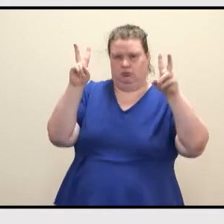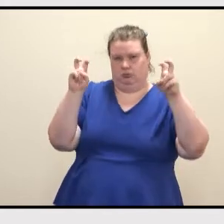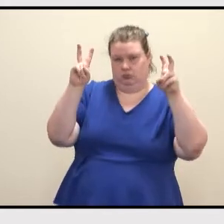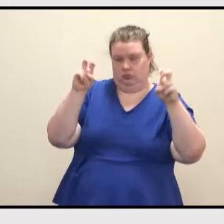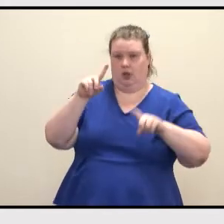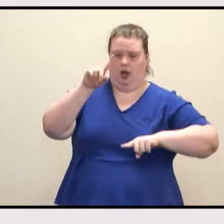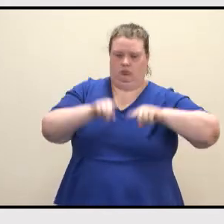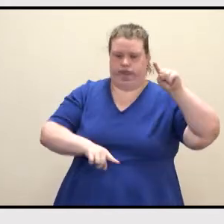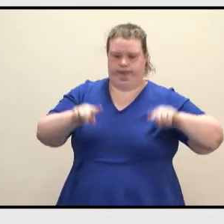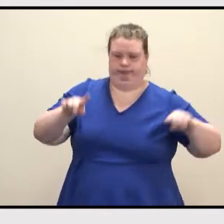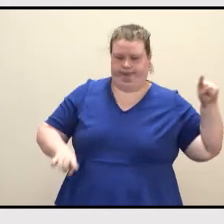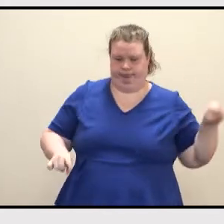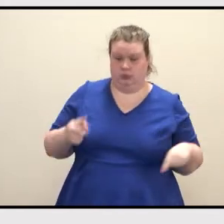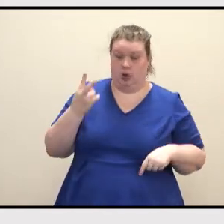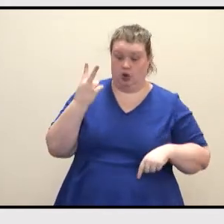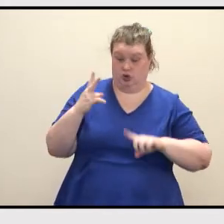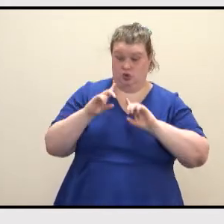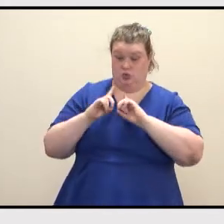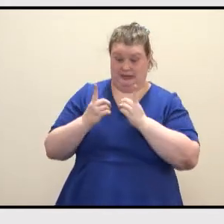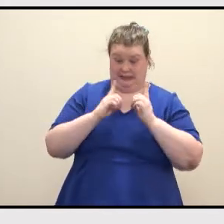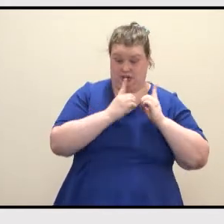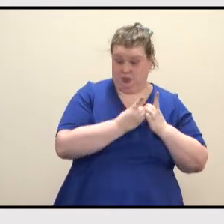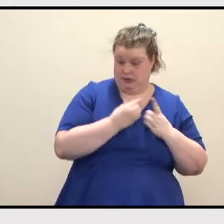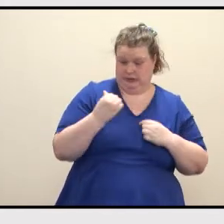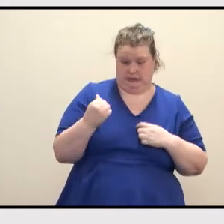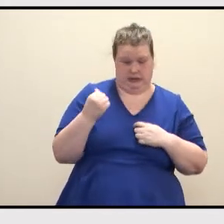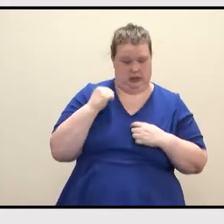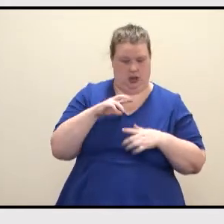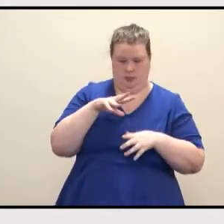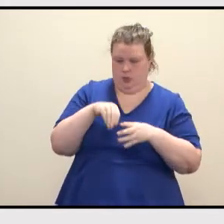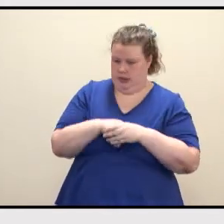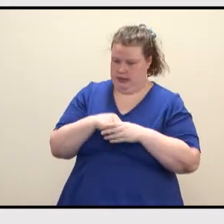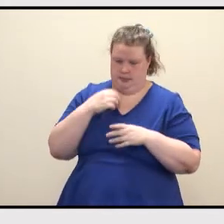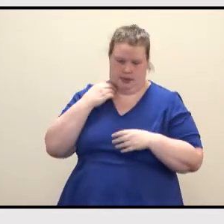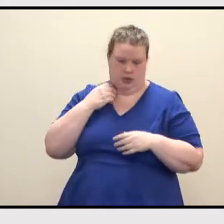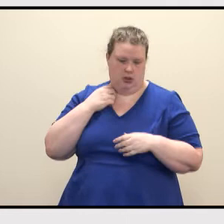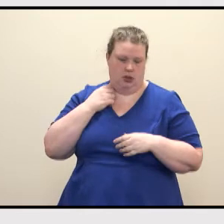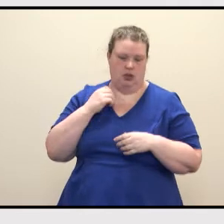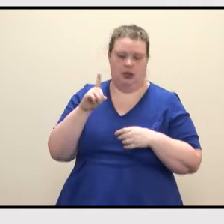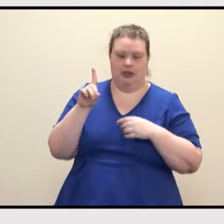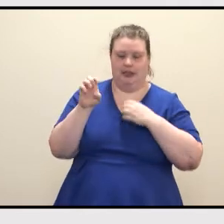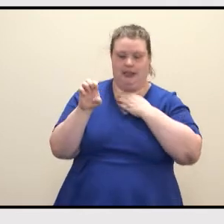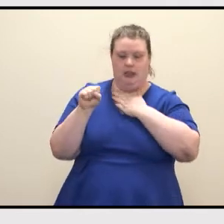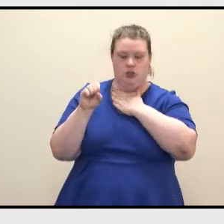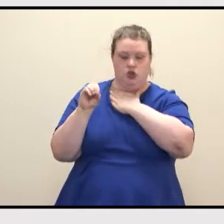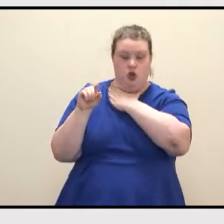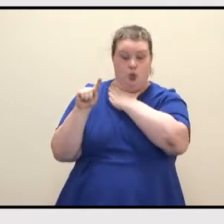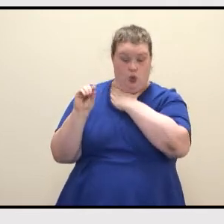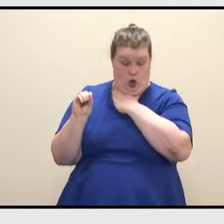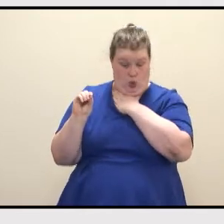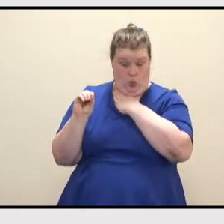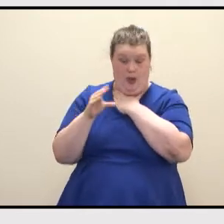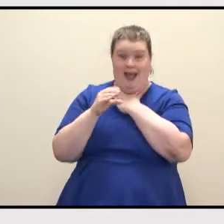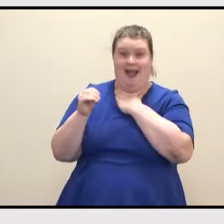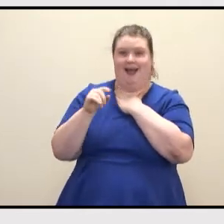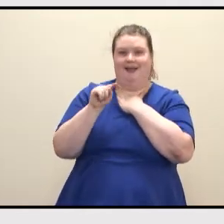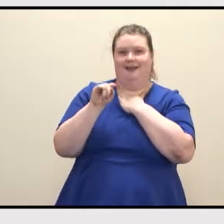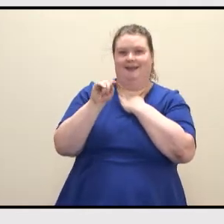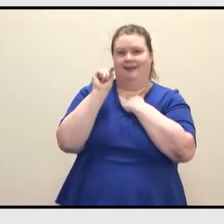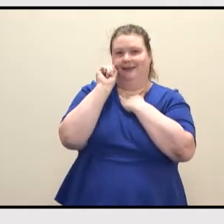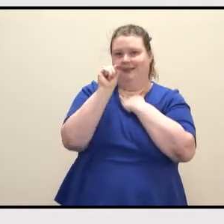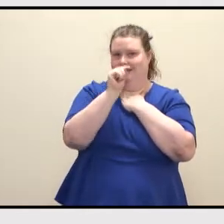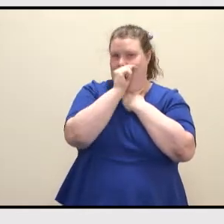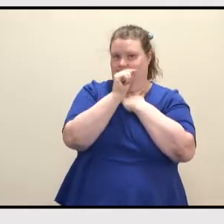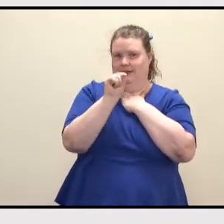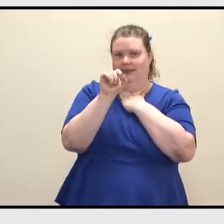see that there were 2 districts this year that did not participate in our salary survey. That would be DeSoto and Tyler. So we